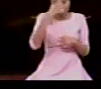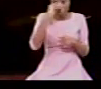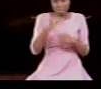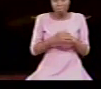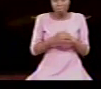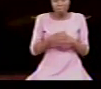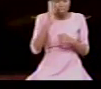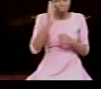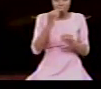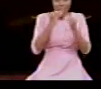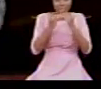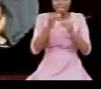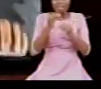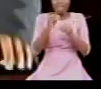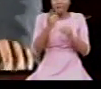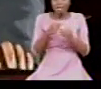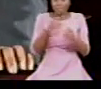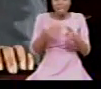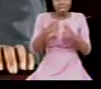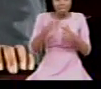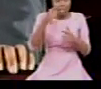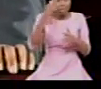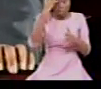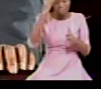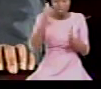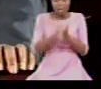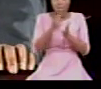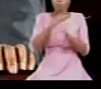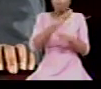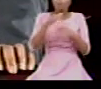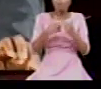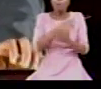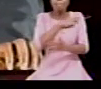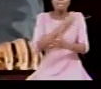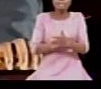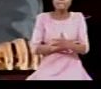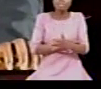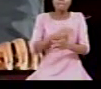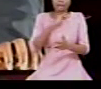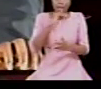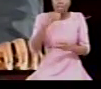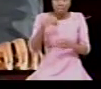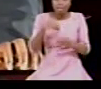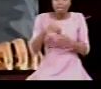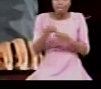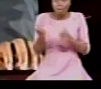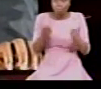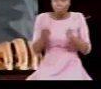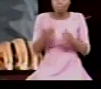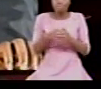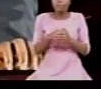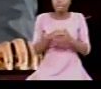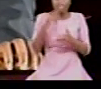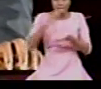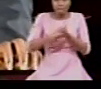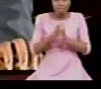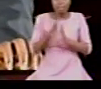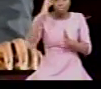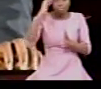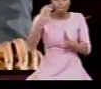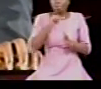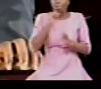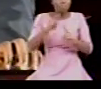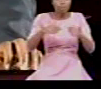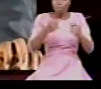eating grass. Then he knew that the Almighty is the Alpha and Omega. He became reasonable. Don't go this